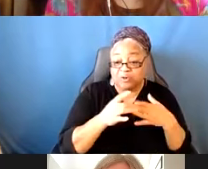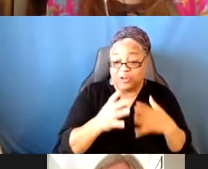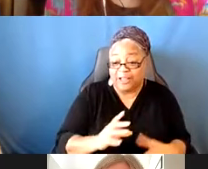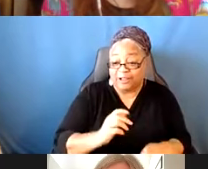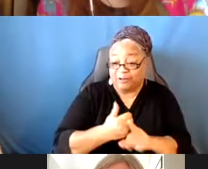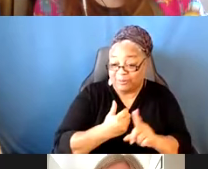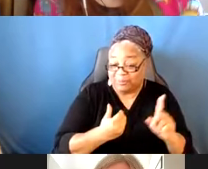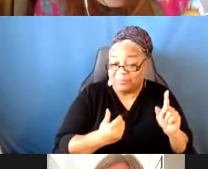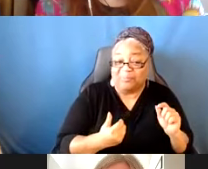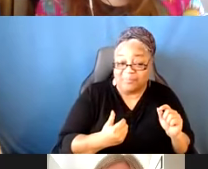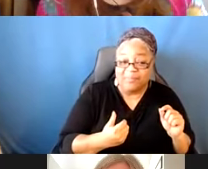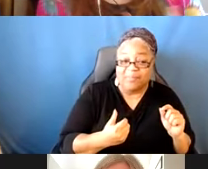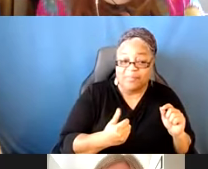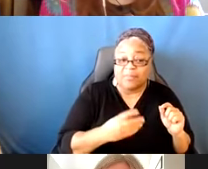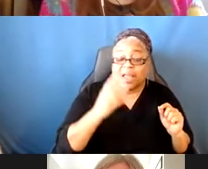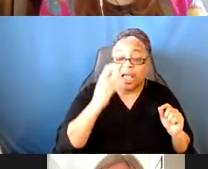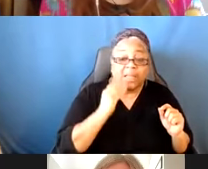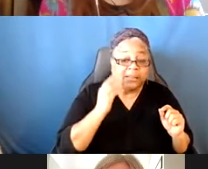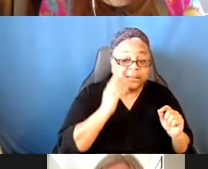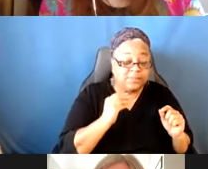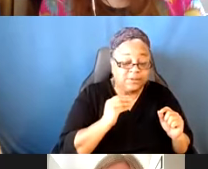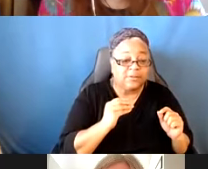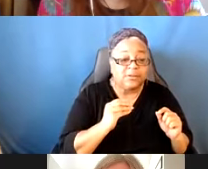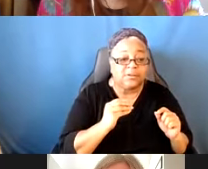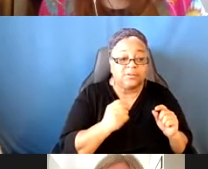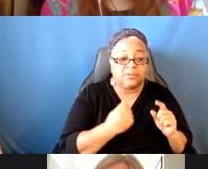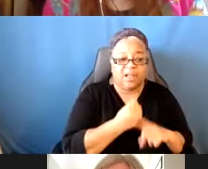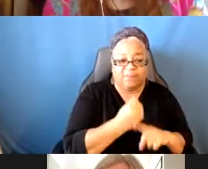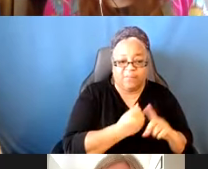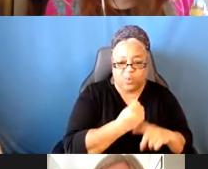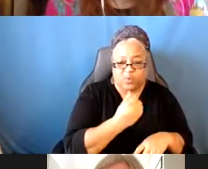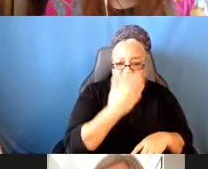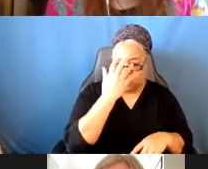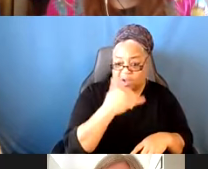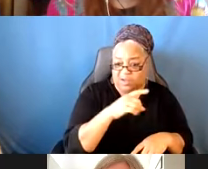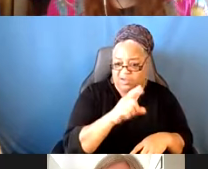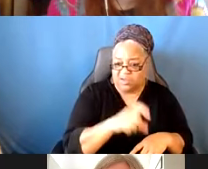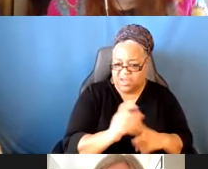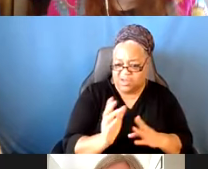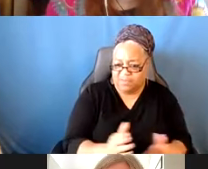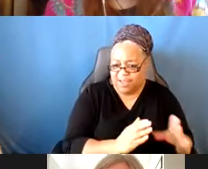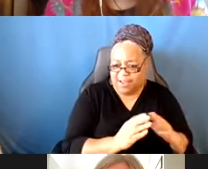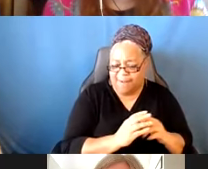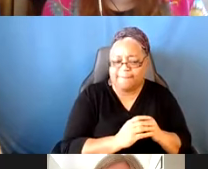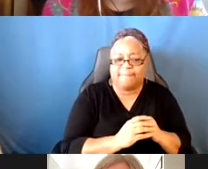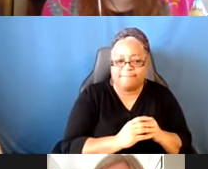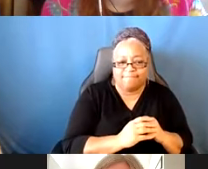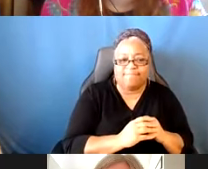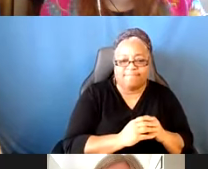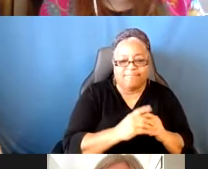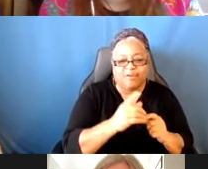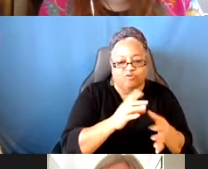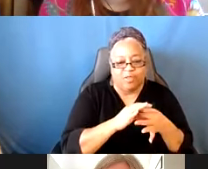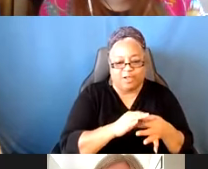of experience of abuse and why we're making Tasha a safety plan, Tasha has been in and out of an abusive